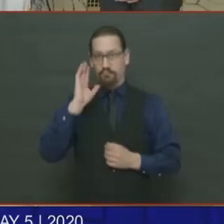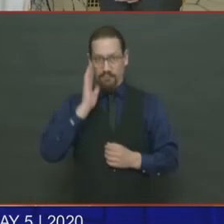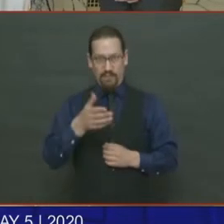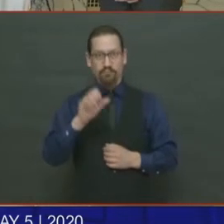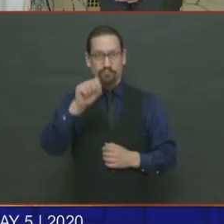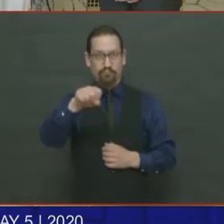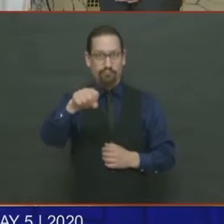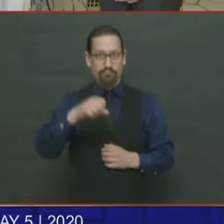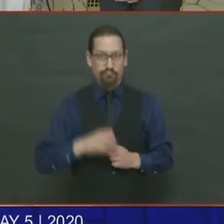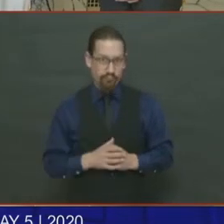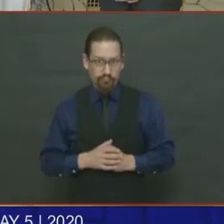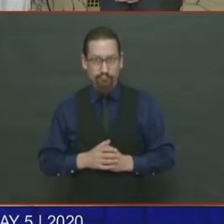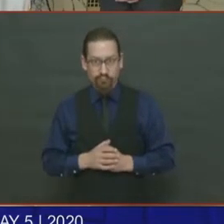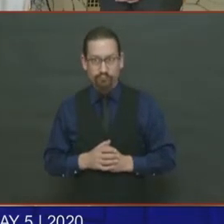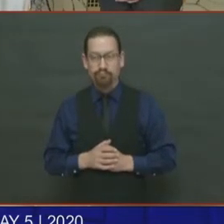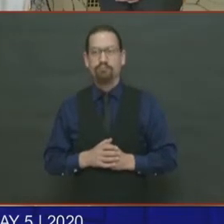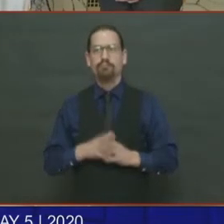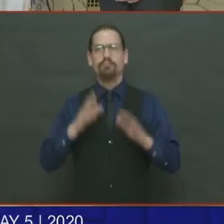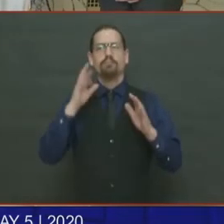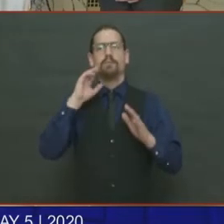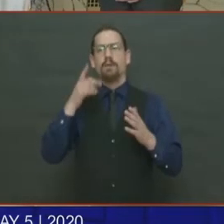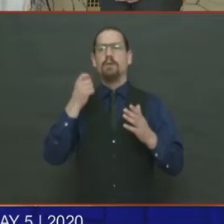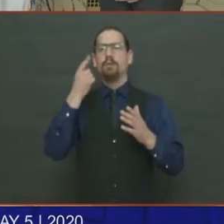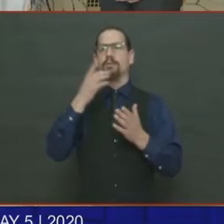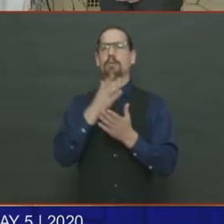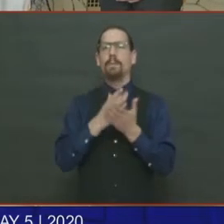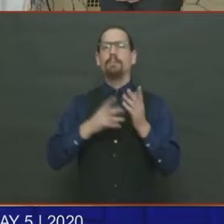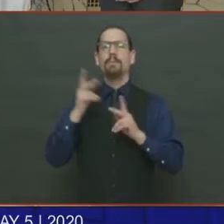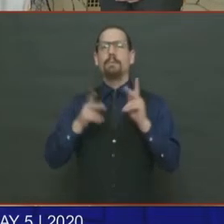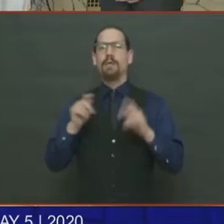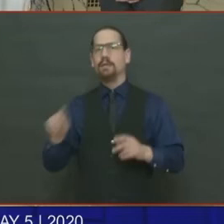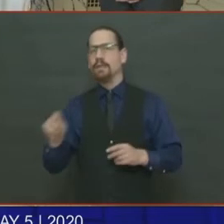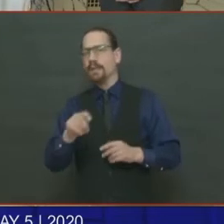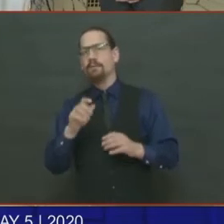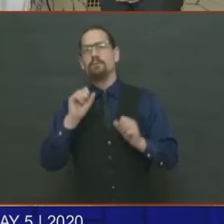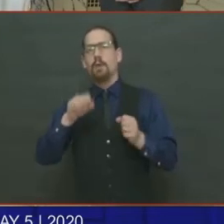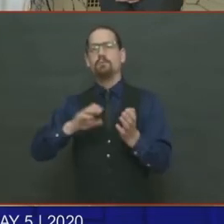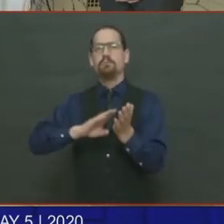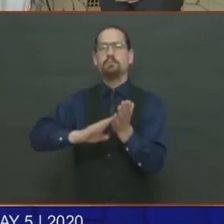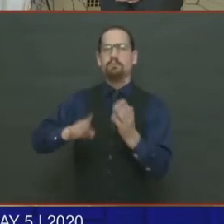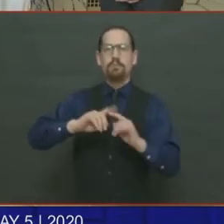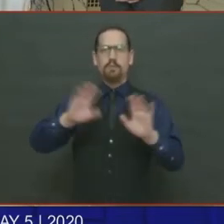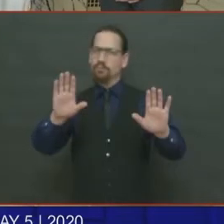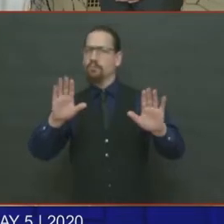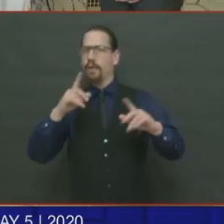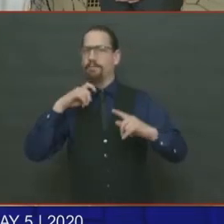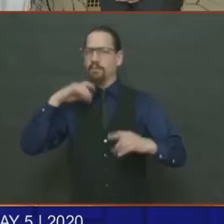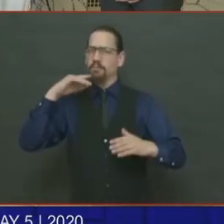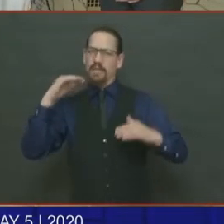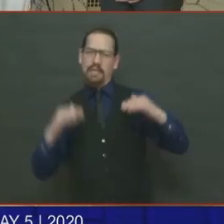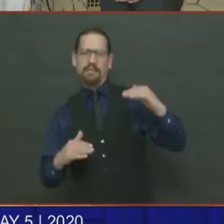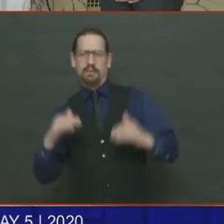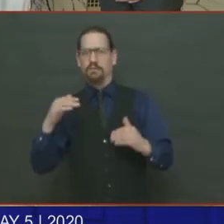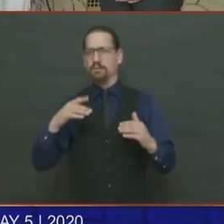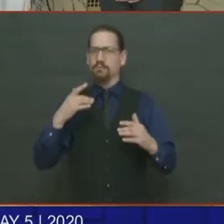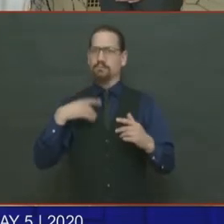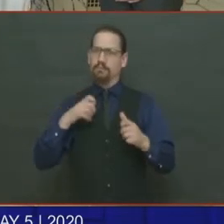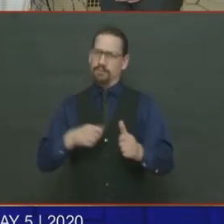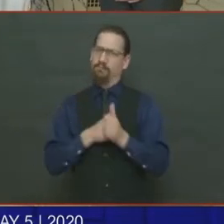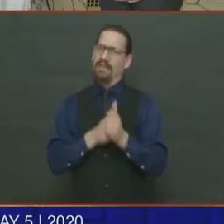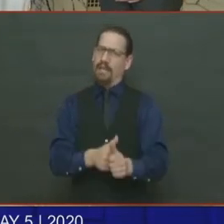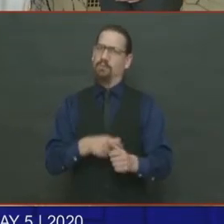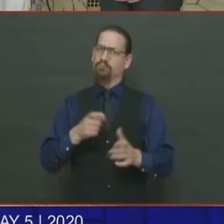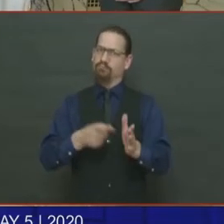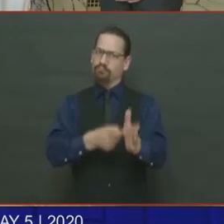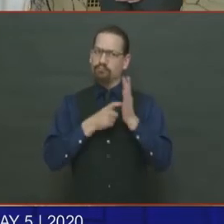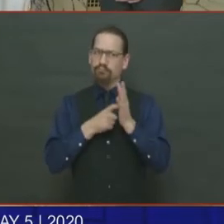your question falls into the penalties. Again, I'm trying to strike a balance between you want compliance, you want everybody to do this,